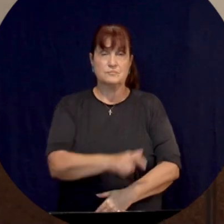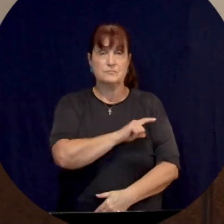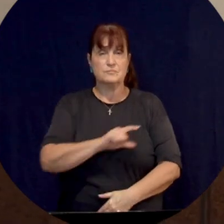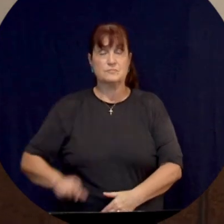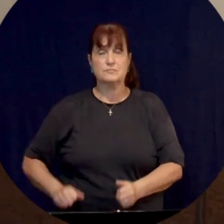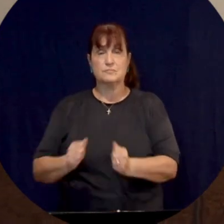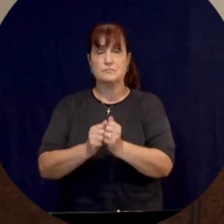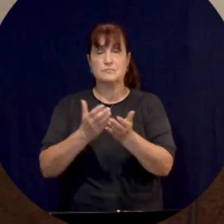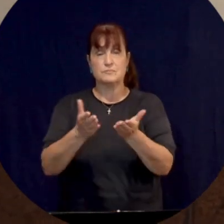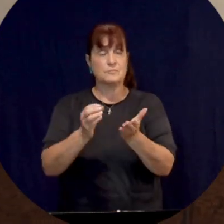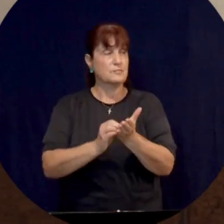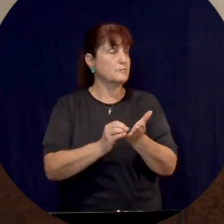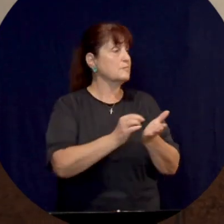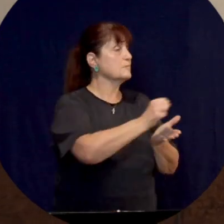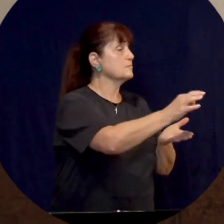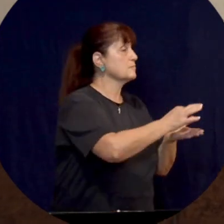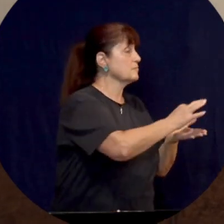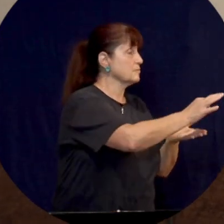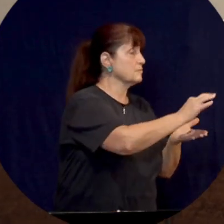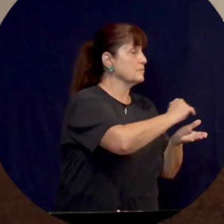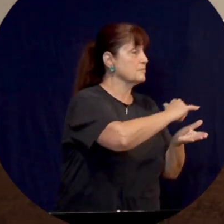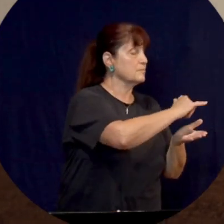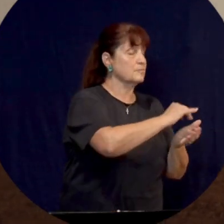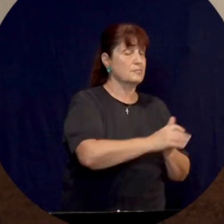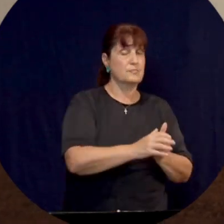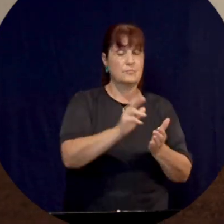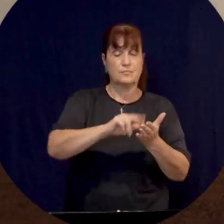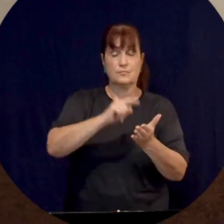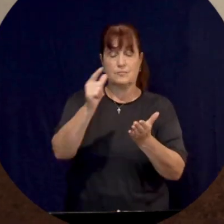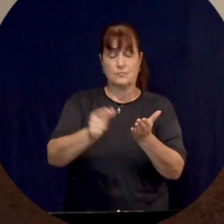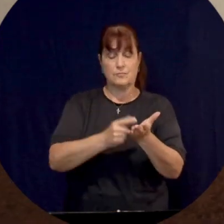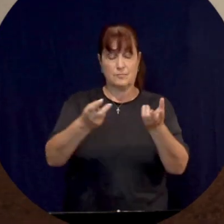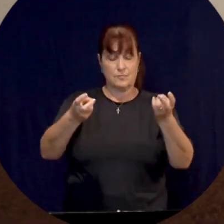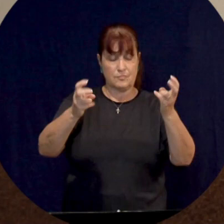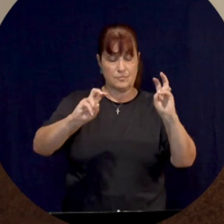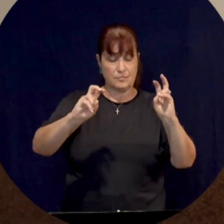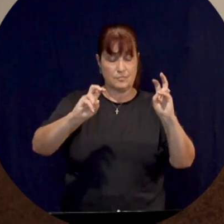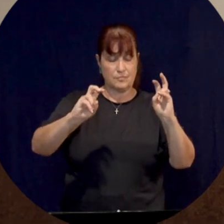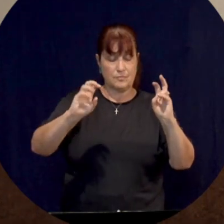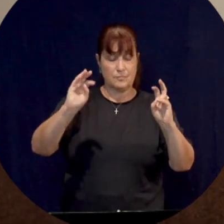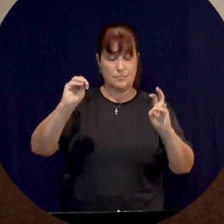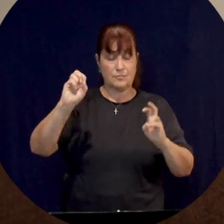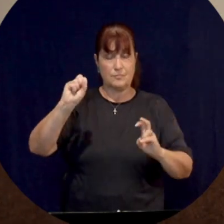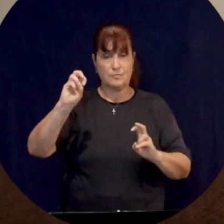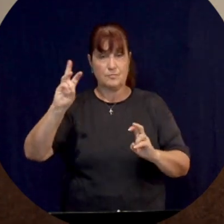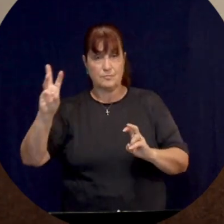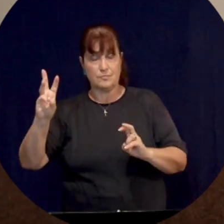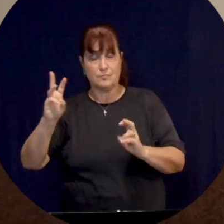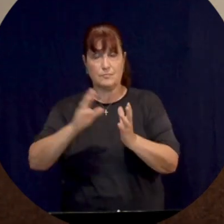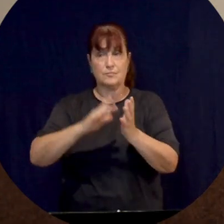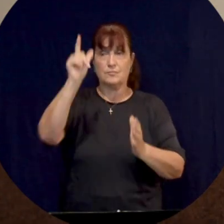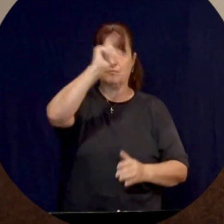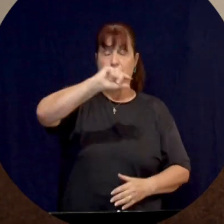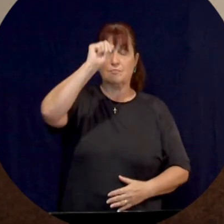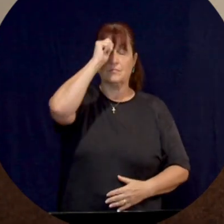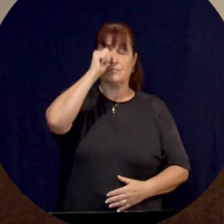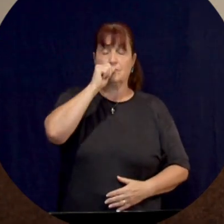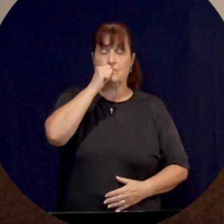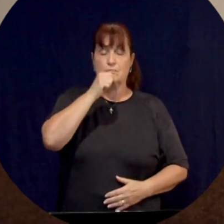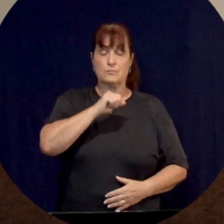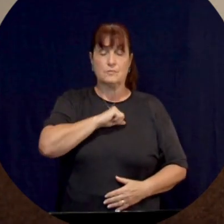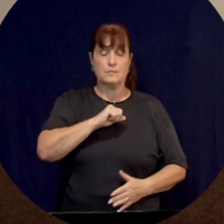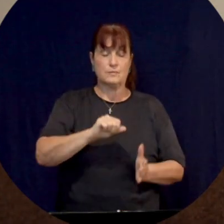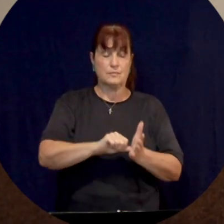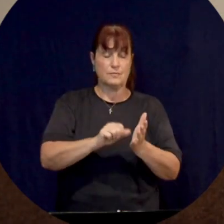The Lord be with you. And with your spirit. A reading from the Holy Gospel according to Matthew. Glory to you,